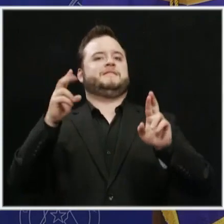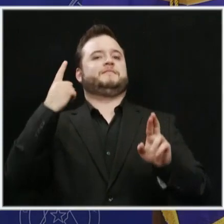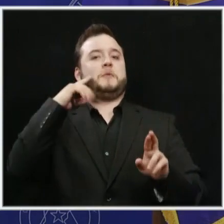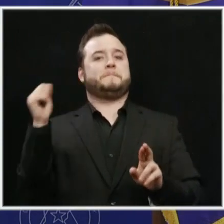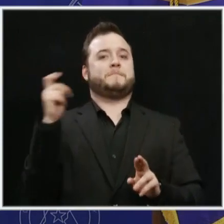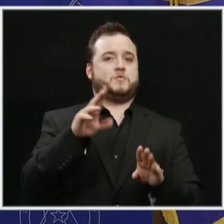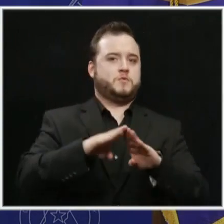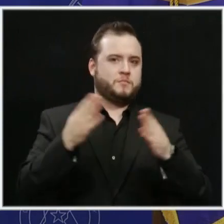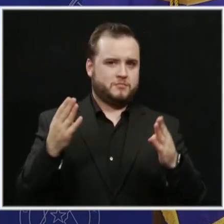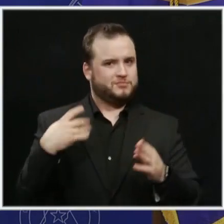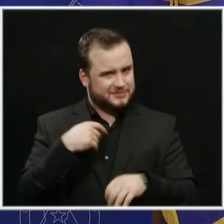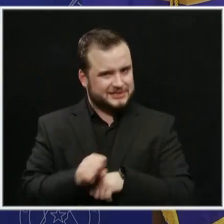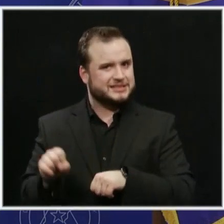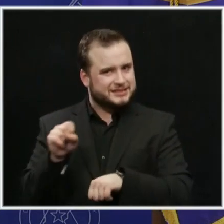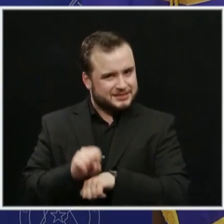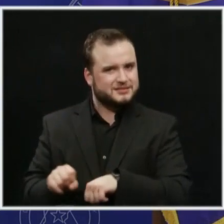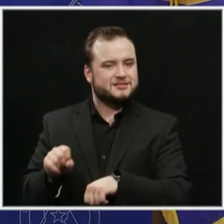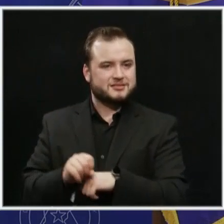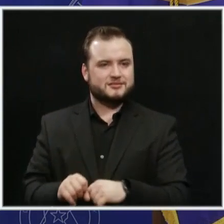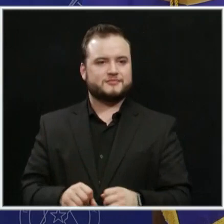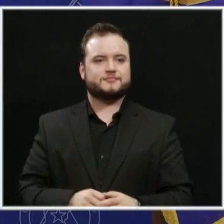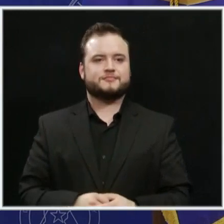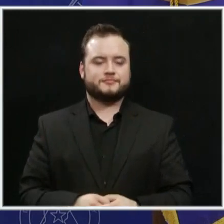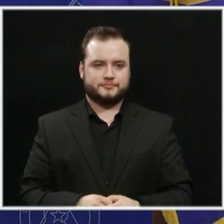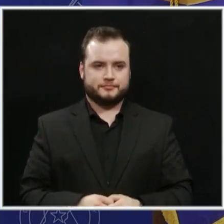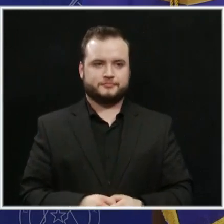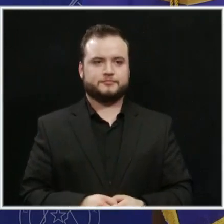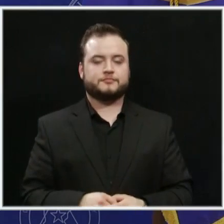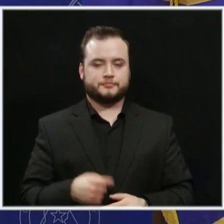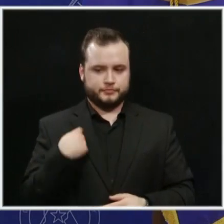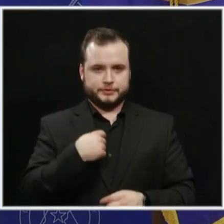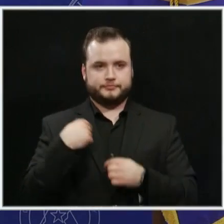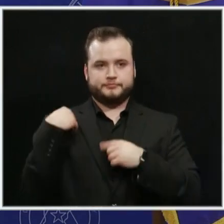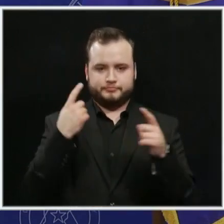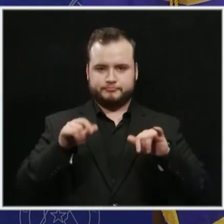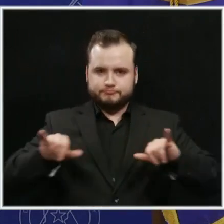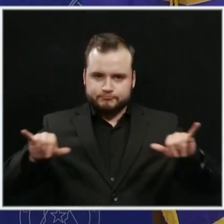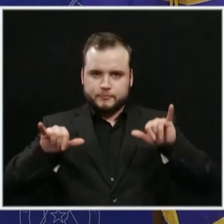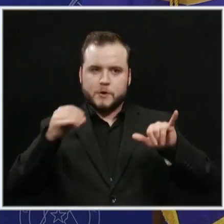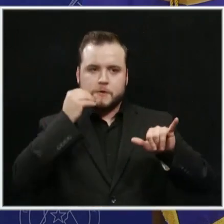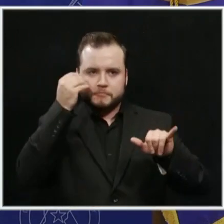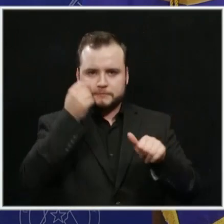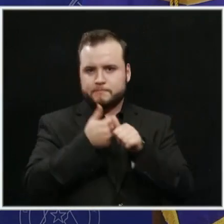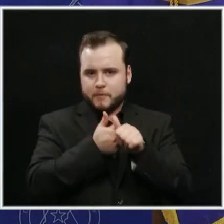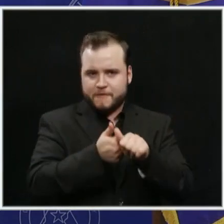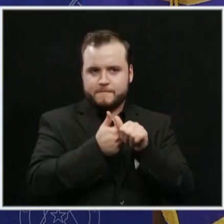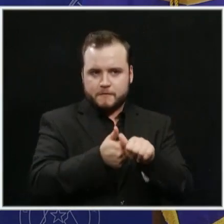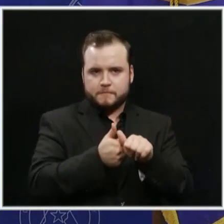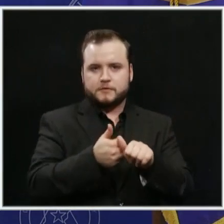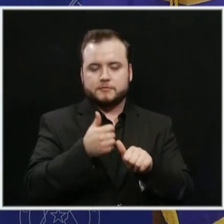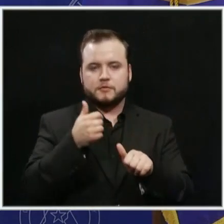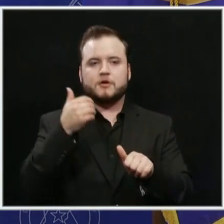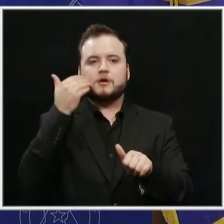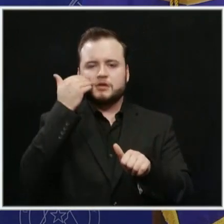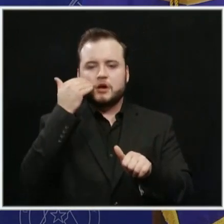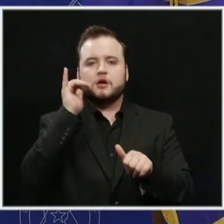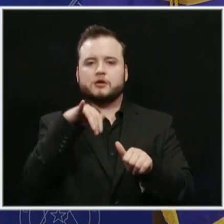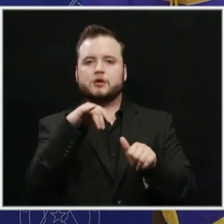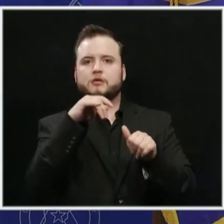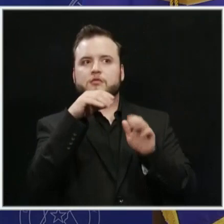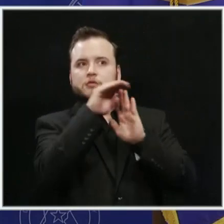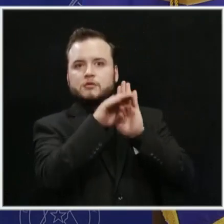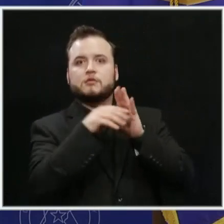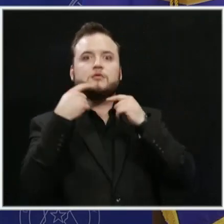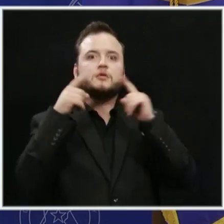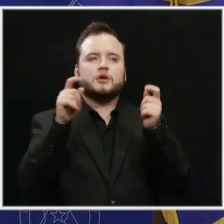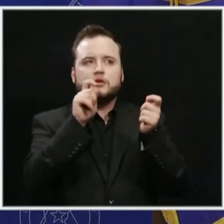we are continuous on that stay-at-home order, modifying it hour by hour, day by day. And the goal is, again, this is going to